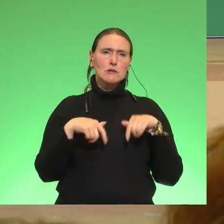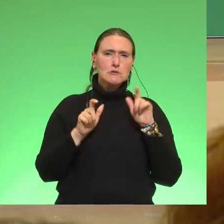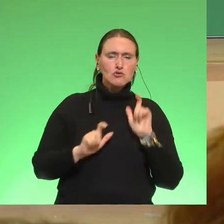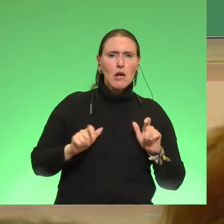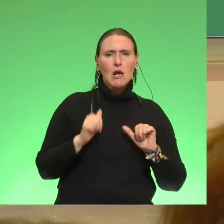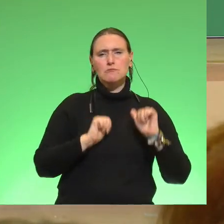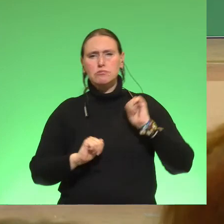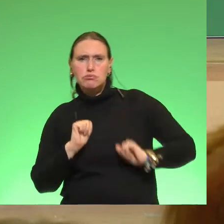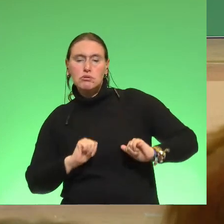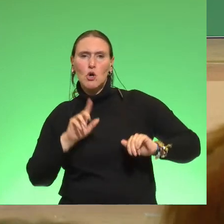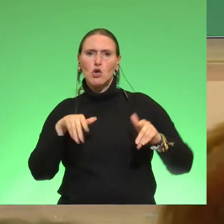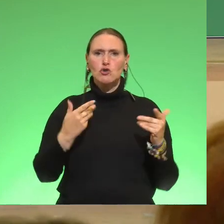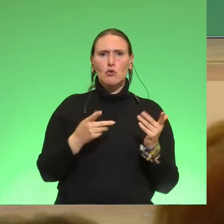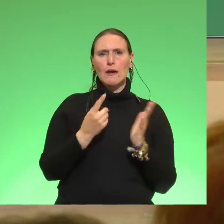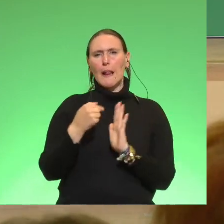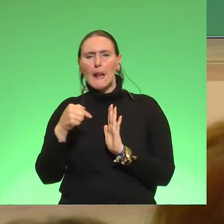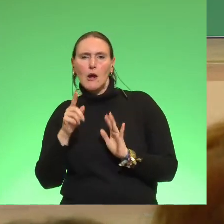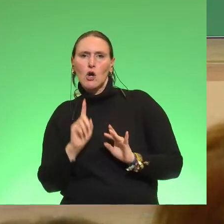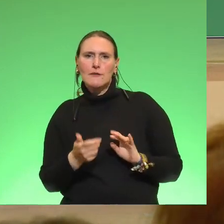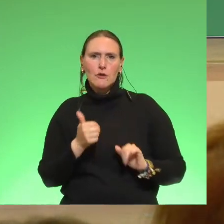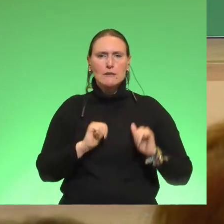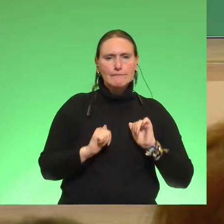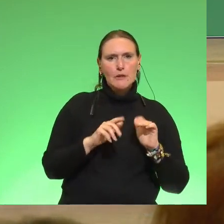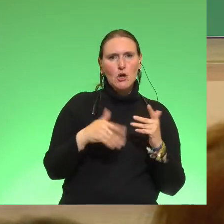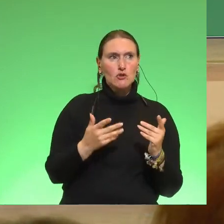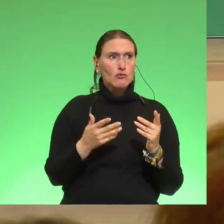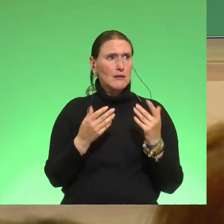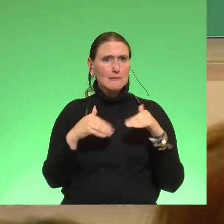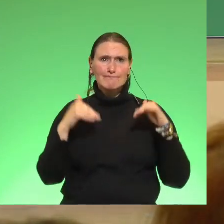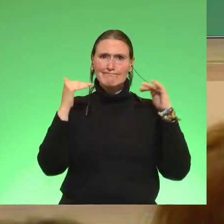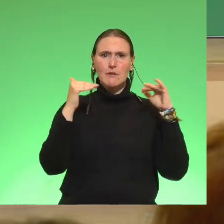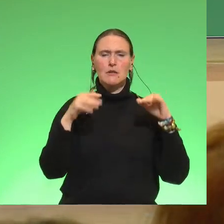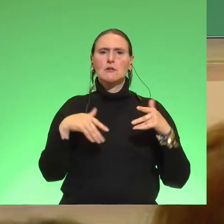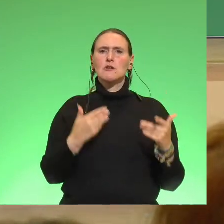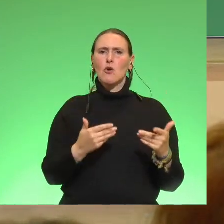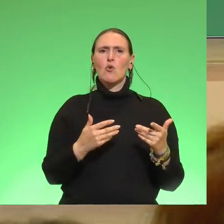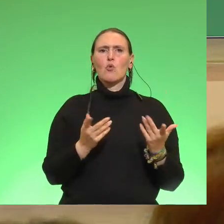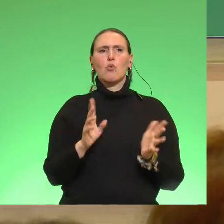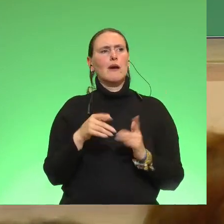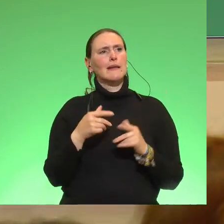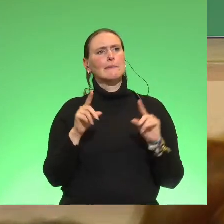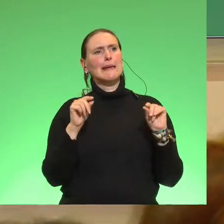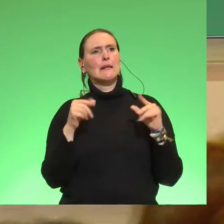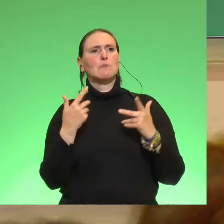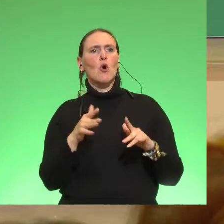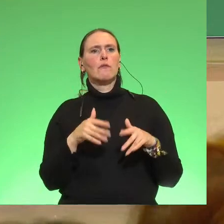urgency maybe makes for these schlapp kind of